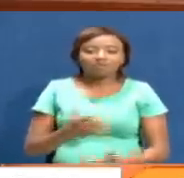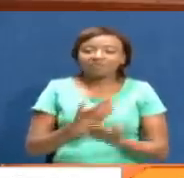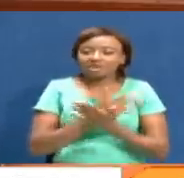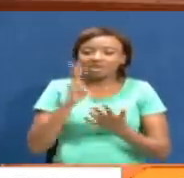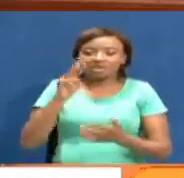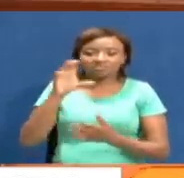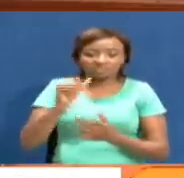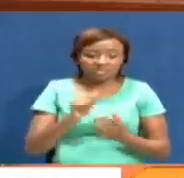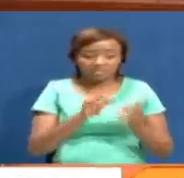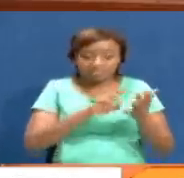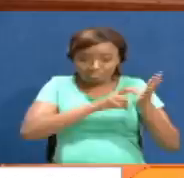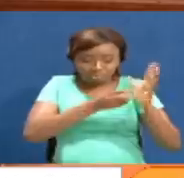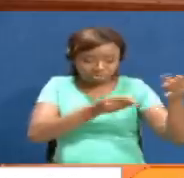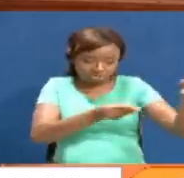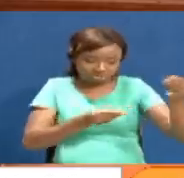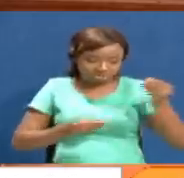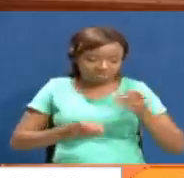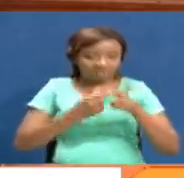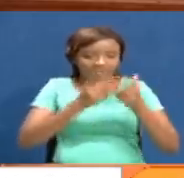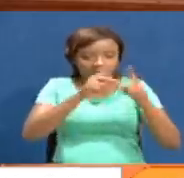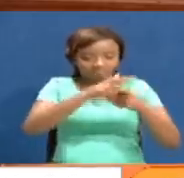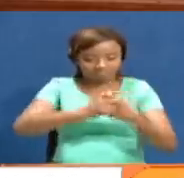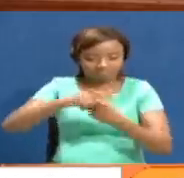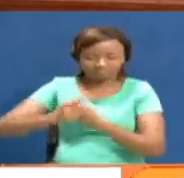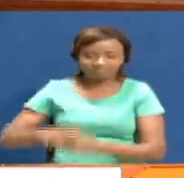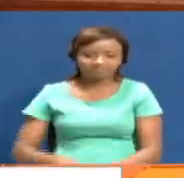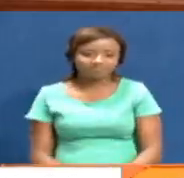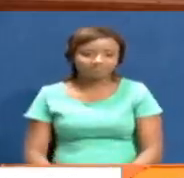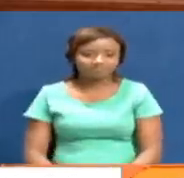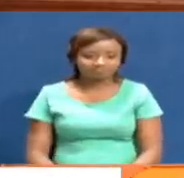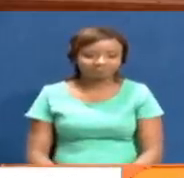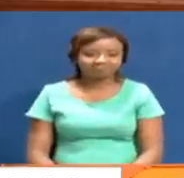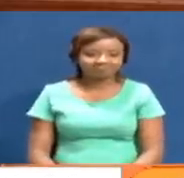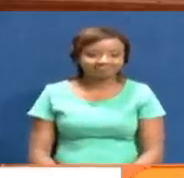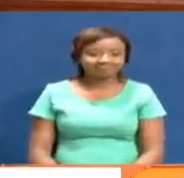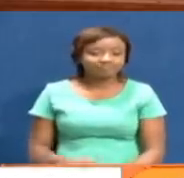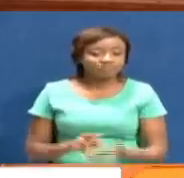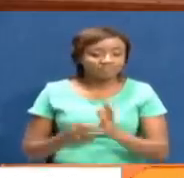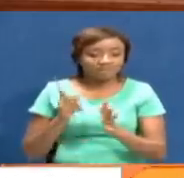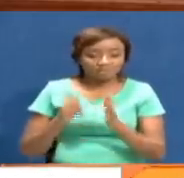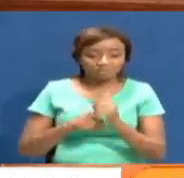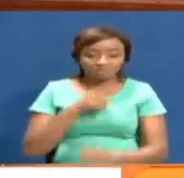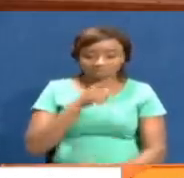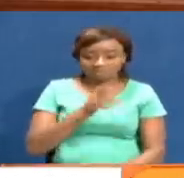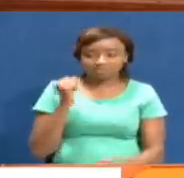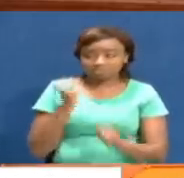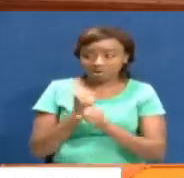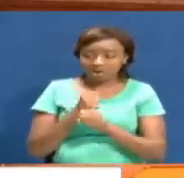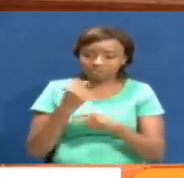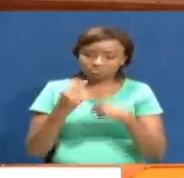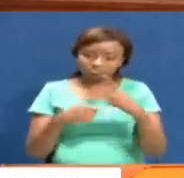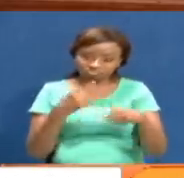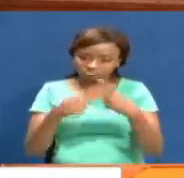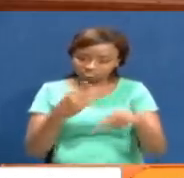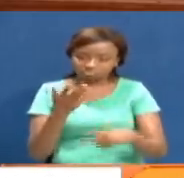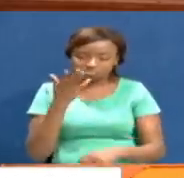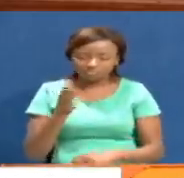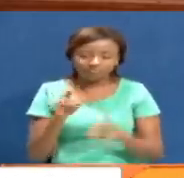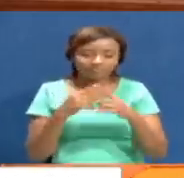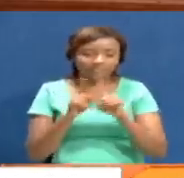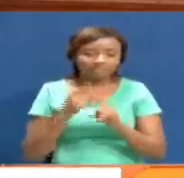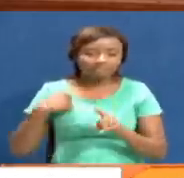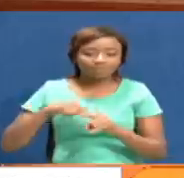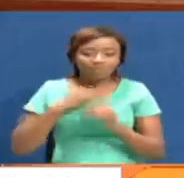have forwarded for them as a matter of priority. So that is work underway. We are